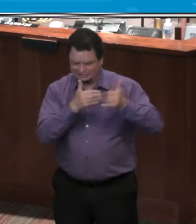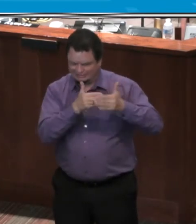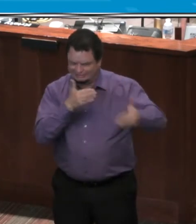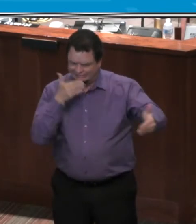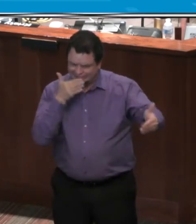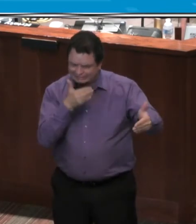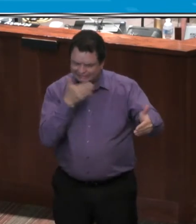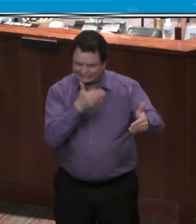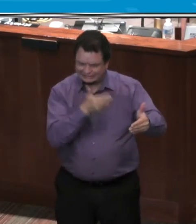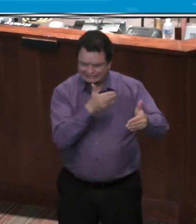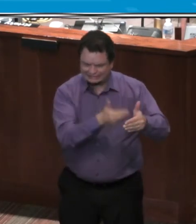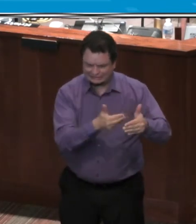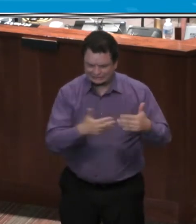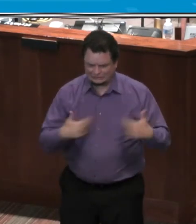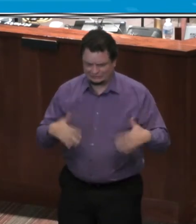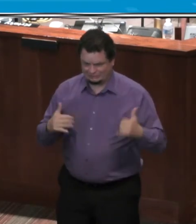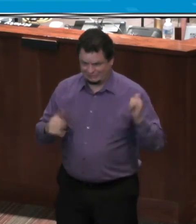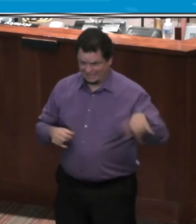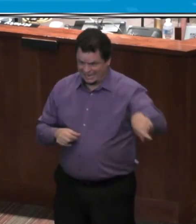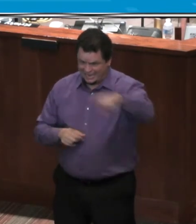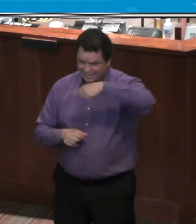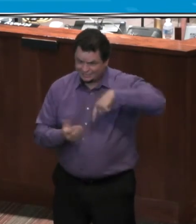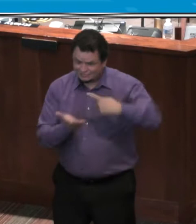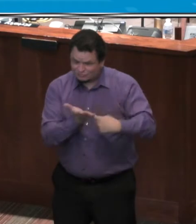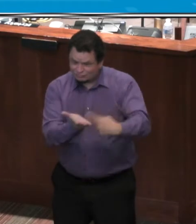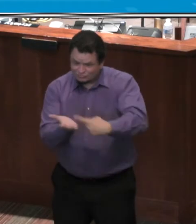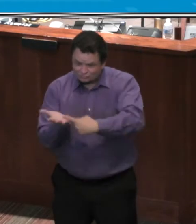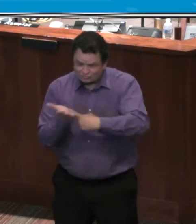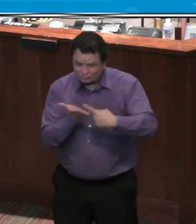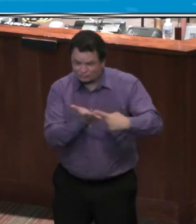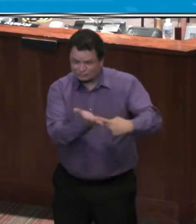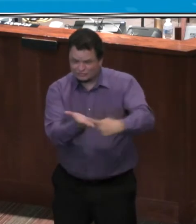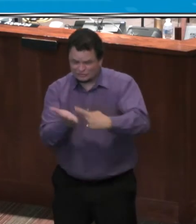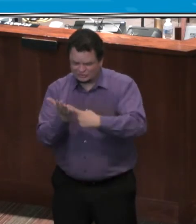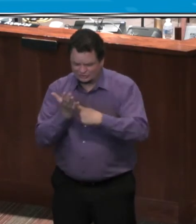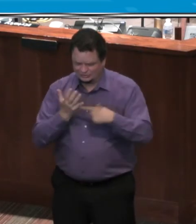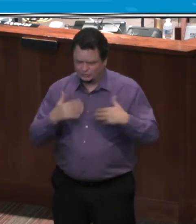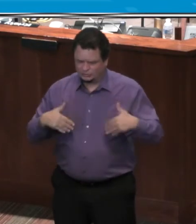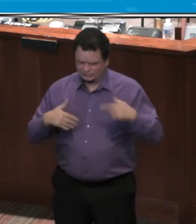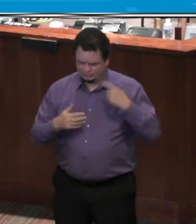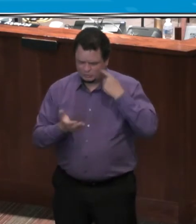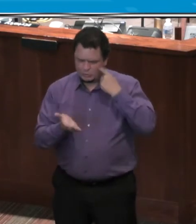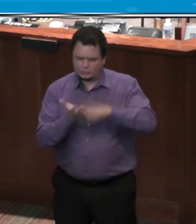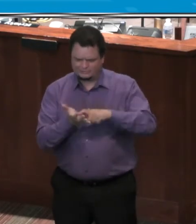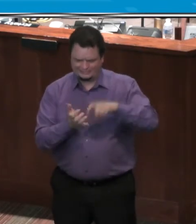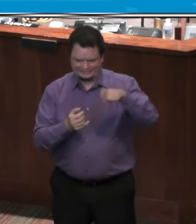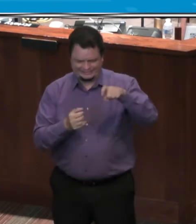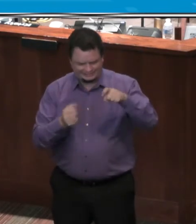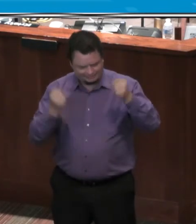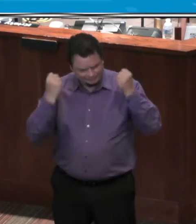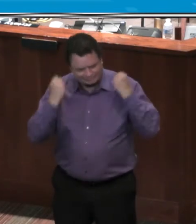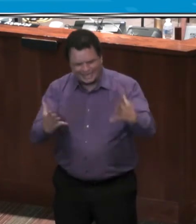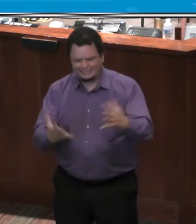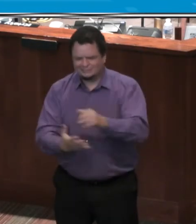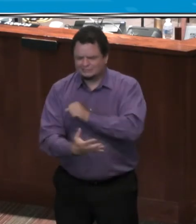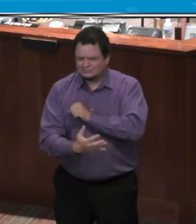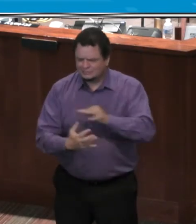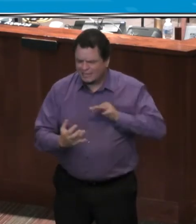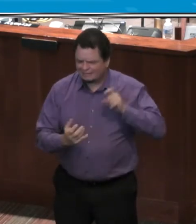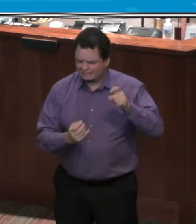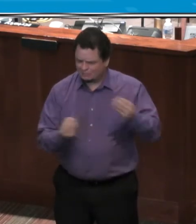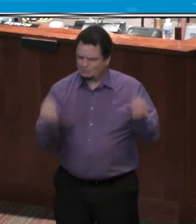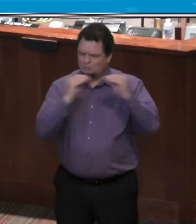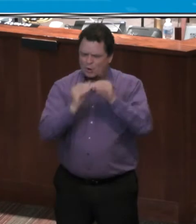a fully functional, robust, staffed, funded health